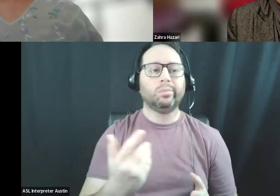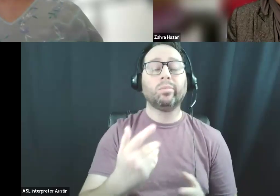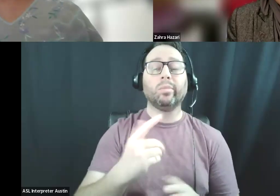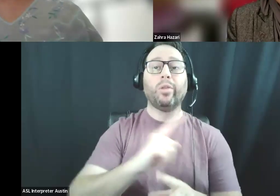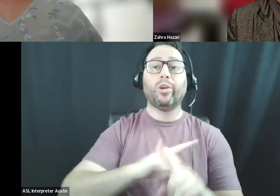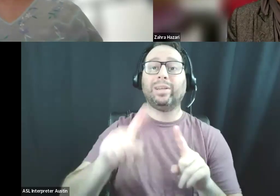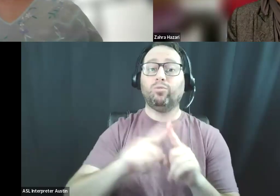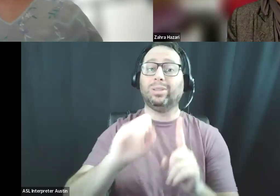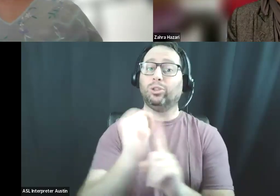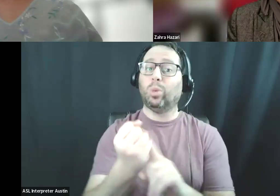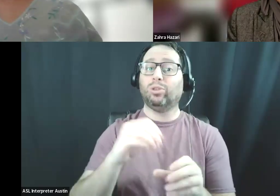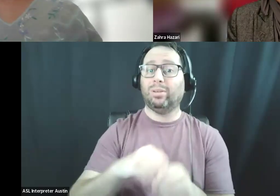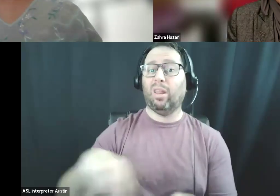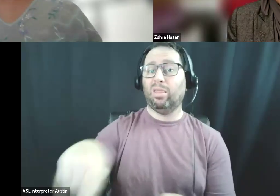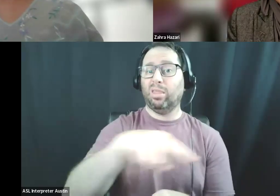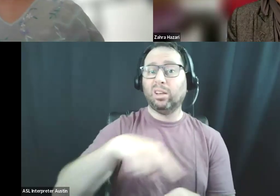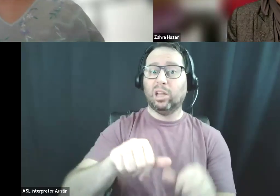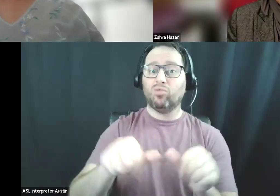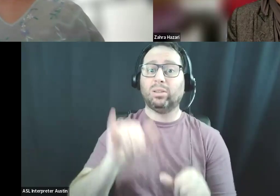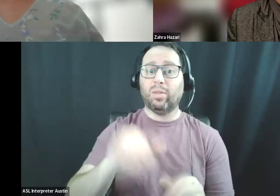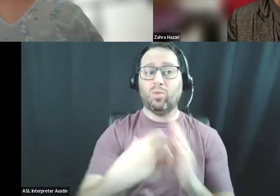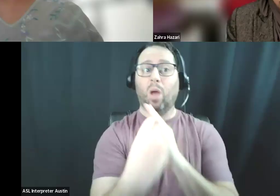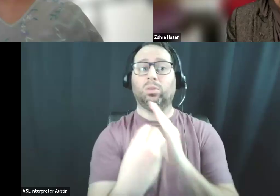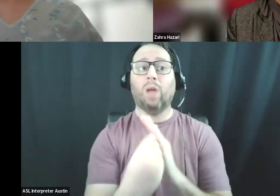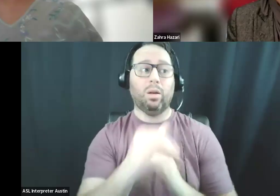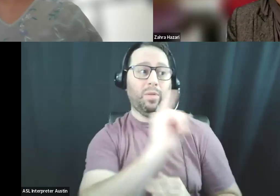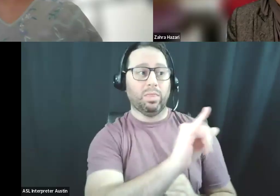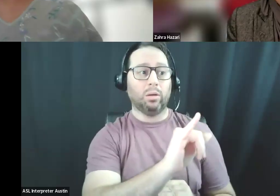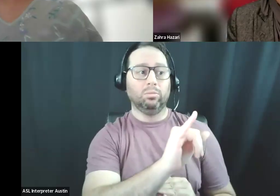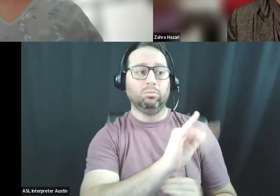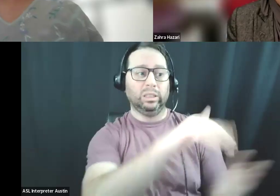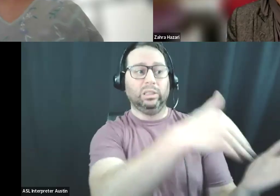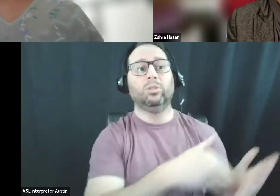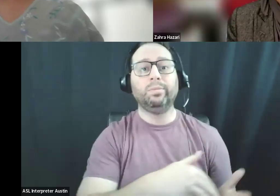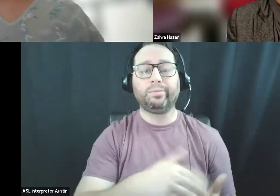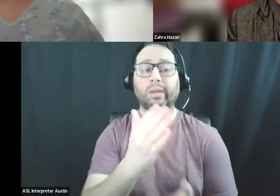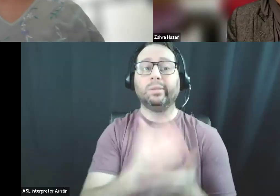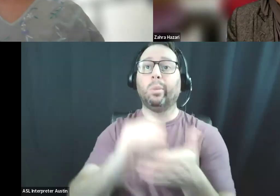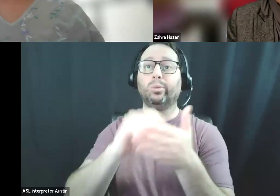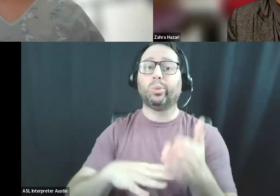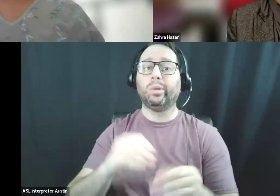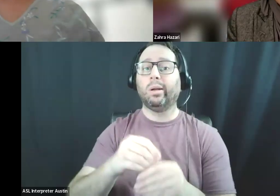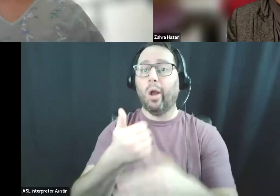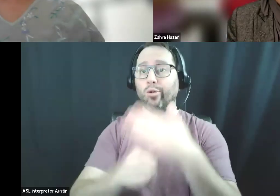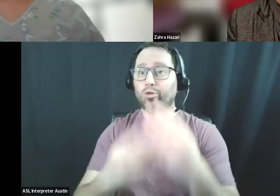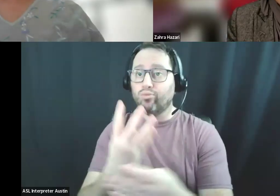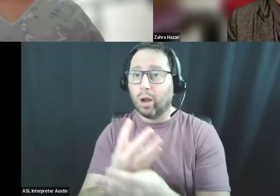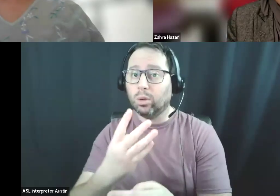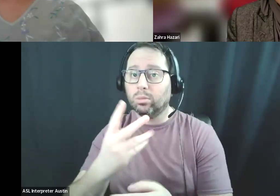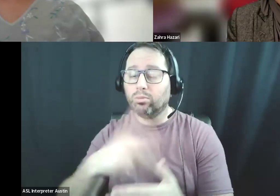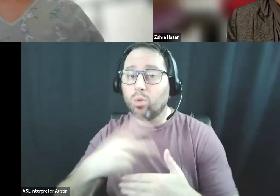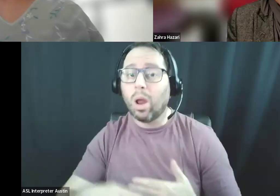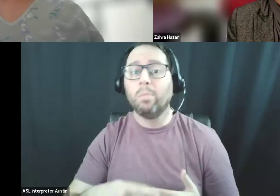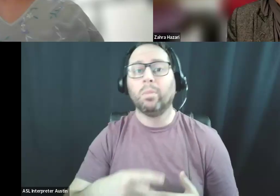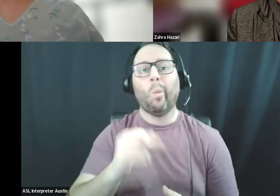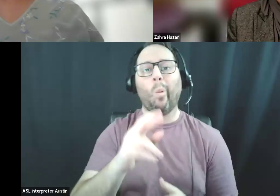contexts outside of their very welcoming, student-centered undergraduate program. And then they're facing with